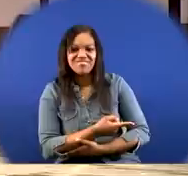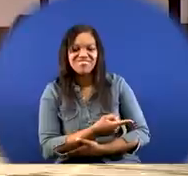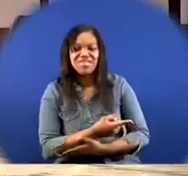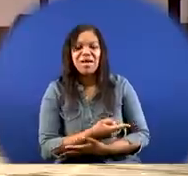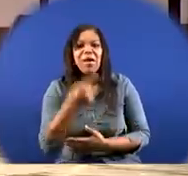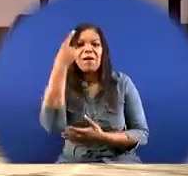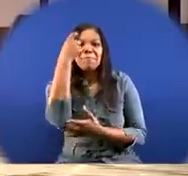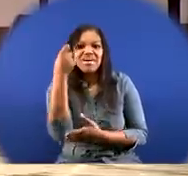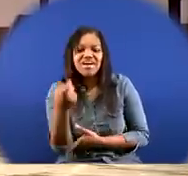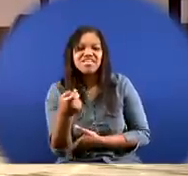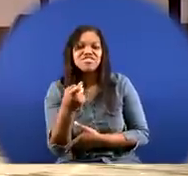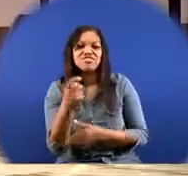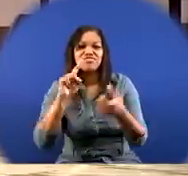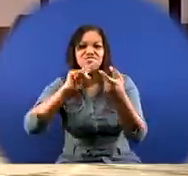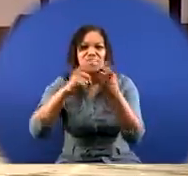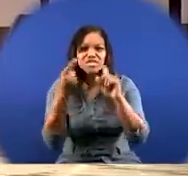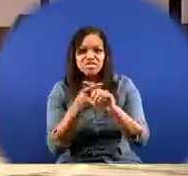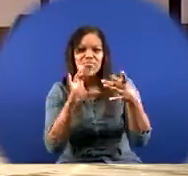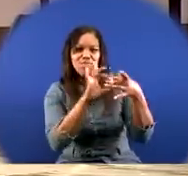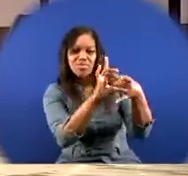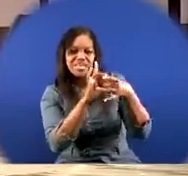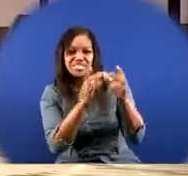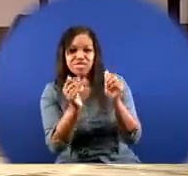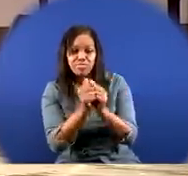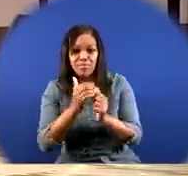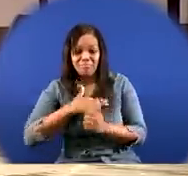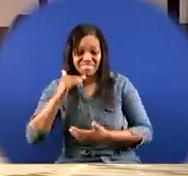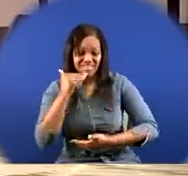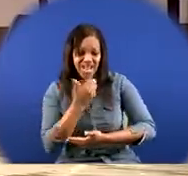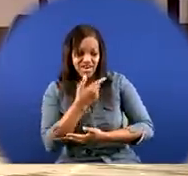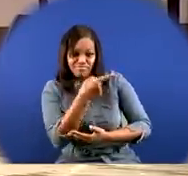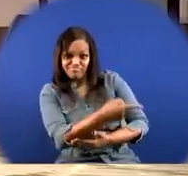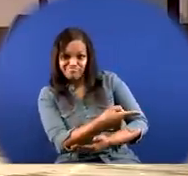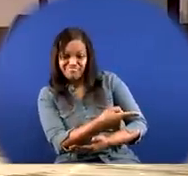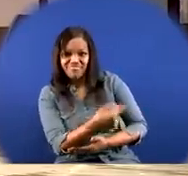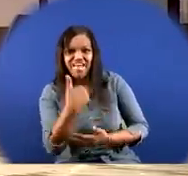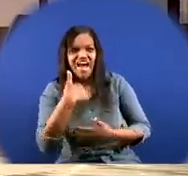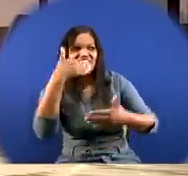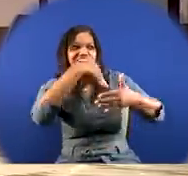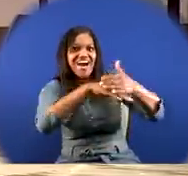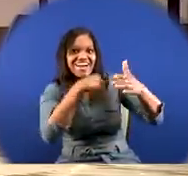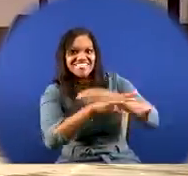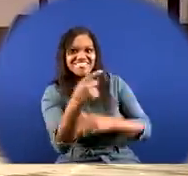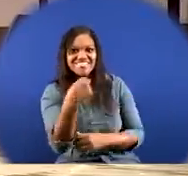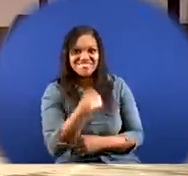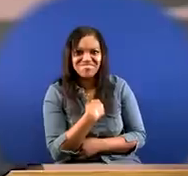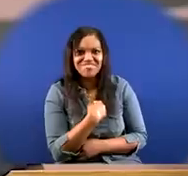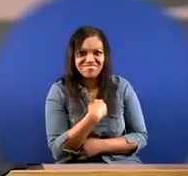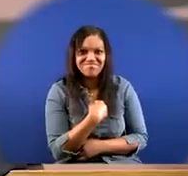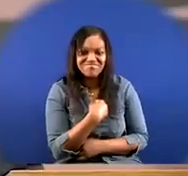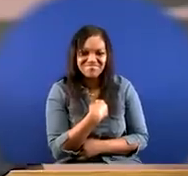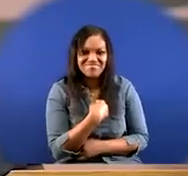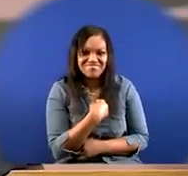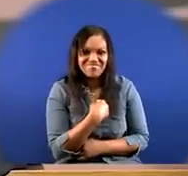And because of their friendship with her, they had access to me.